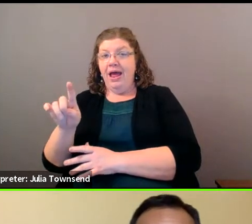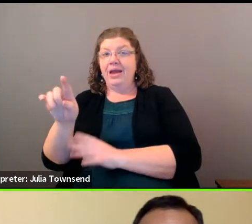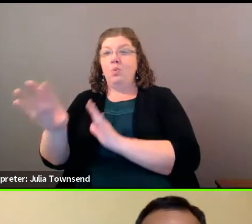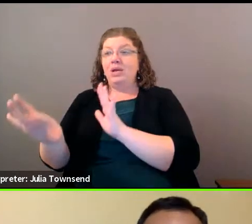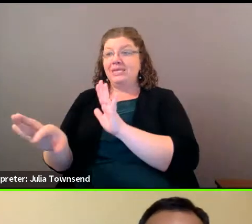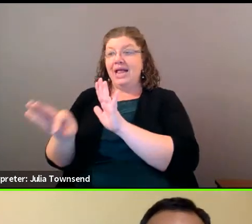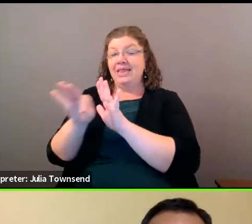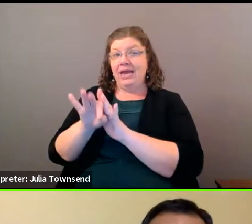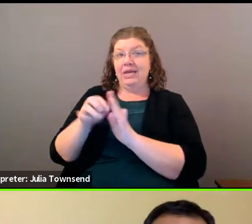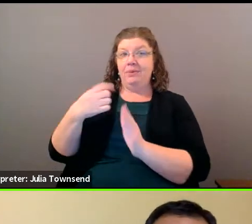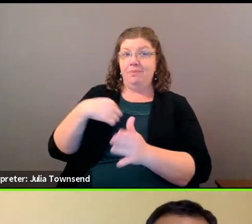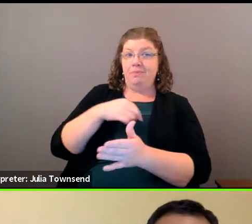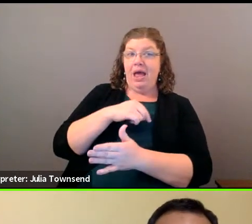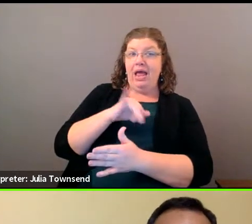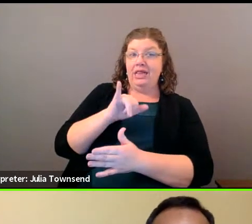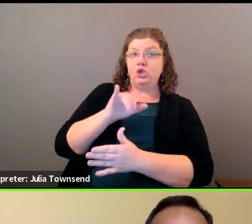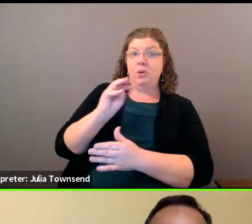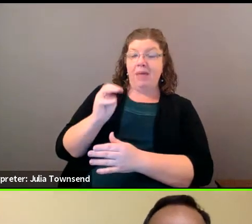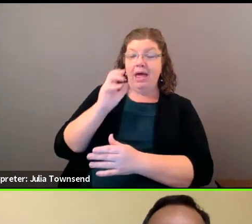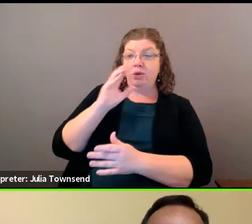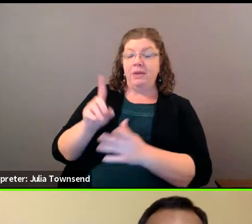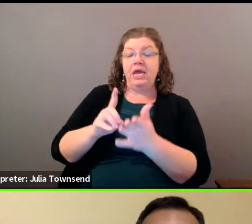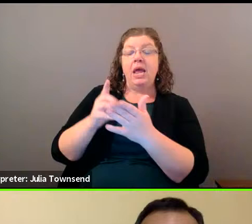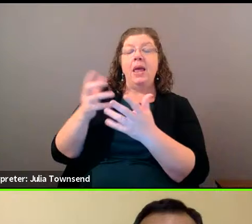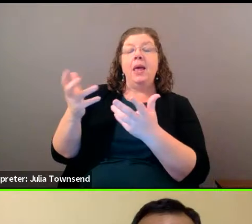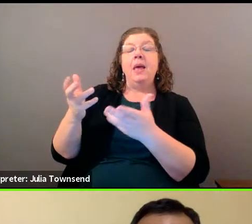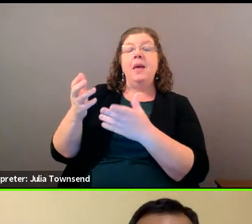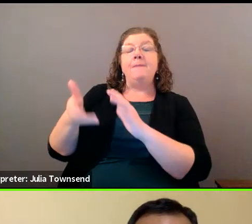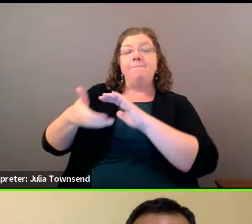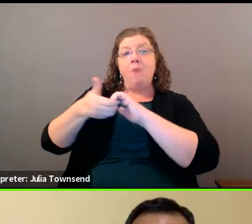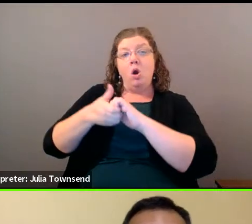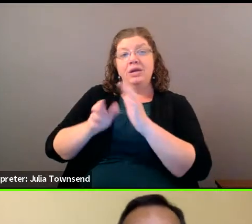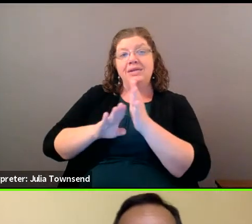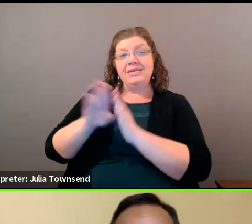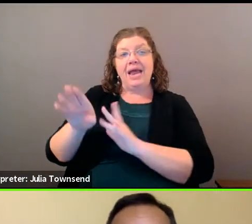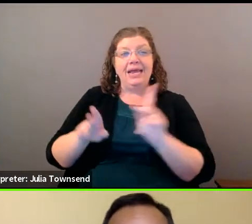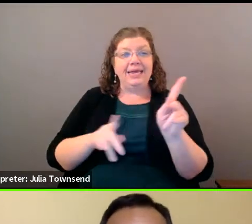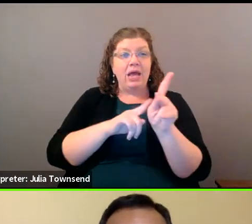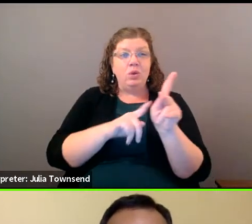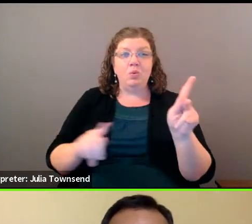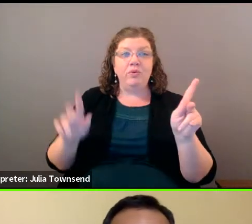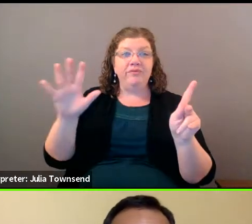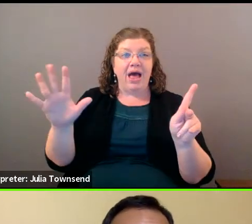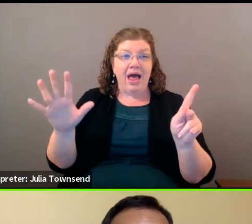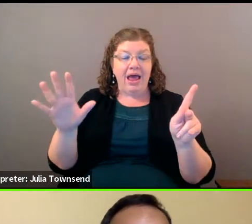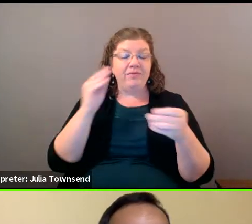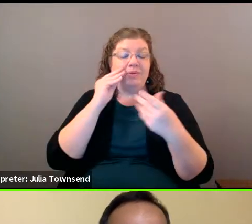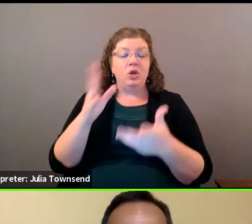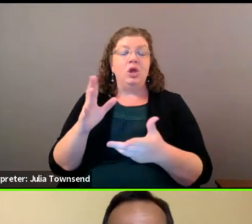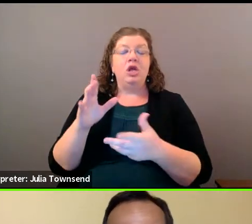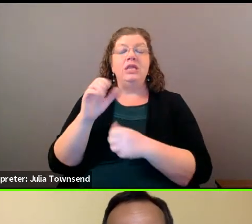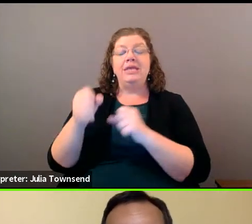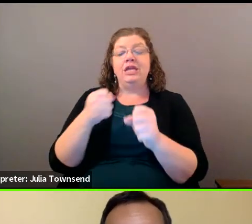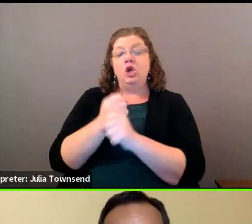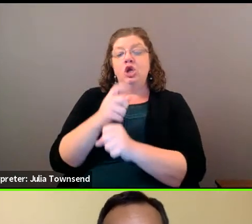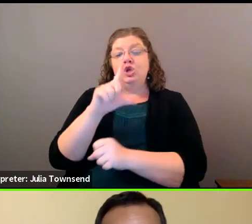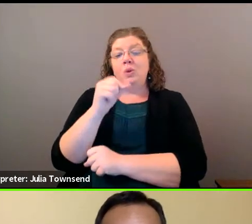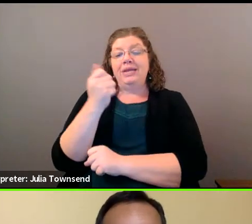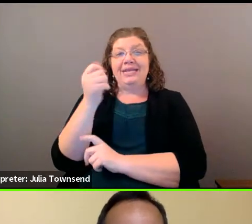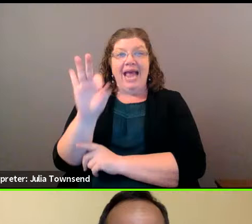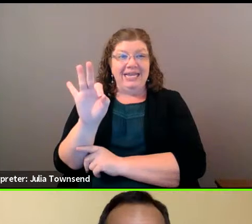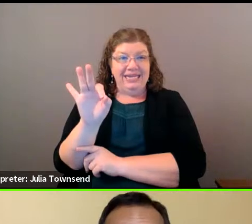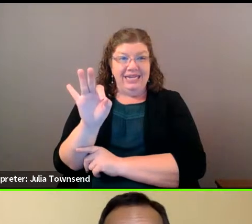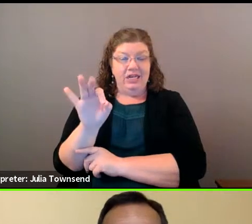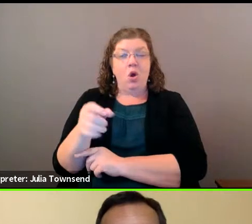Illustrative Math to be a partner in designing the K-5 materials in 2019, we were one of 8